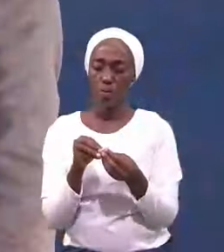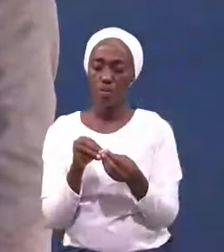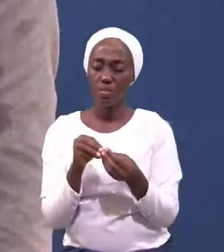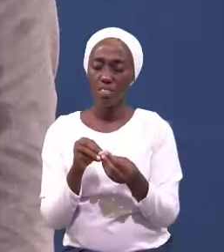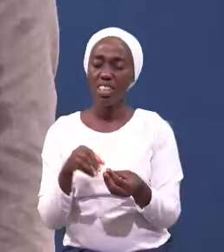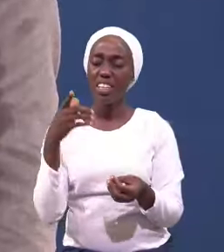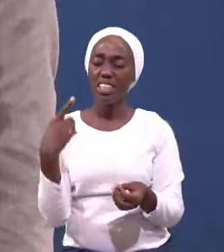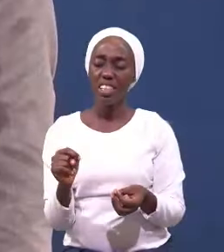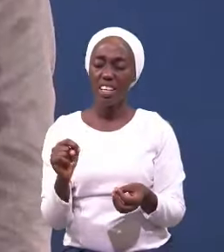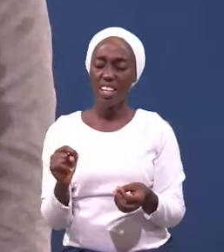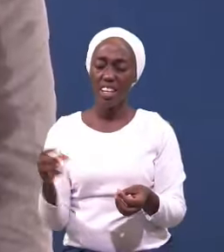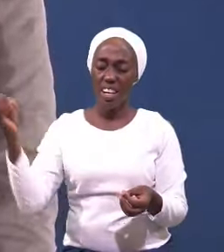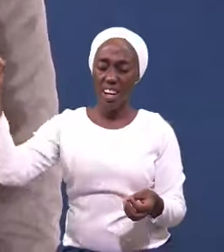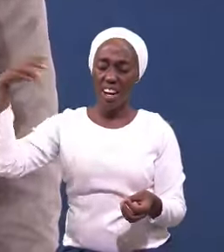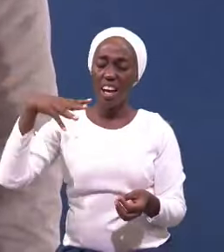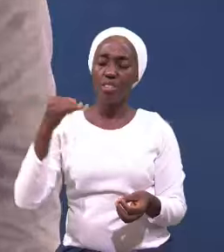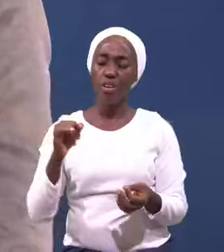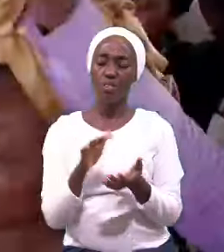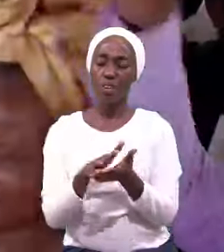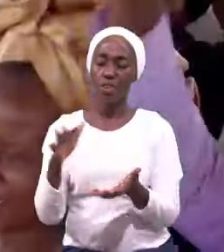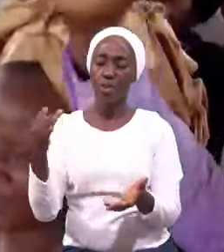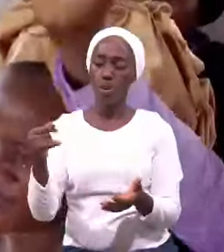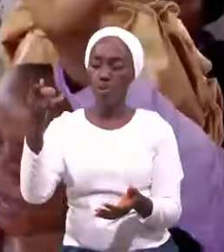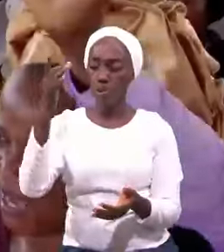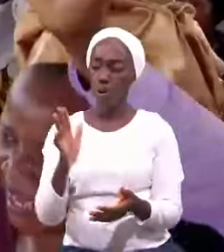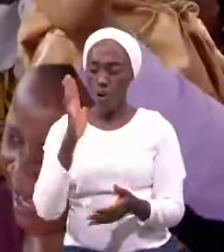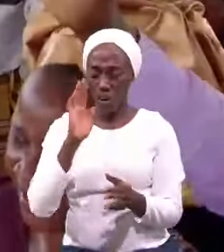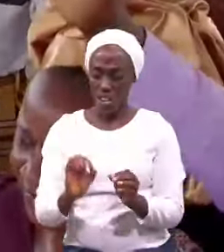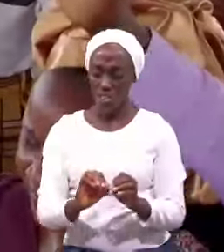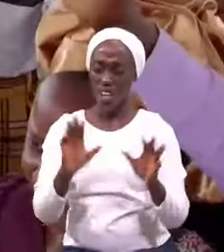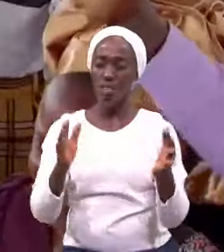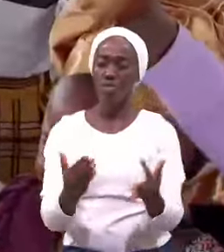The light of the glory of God will shine through your life.